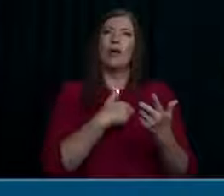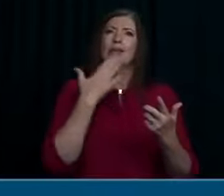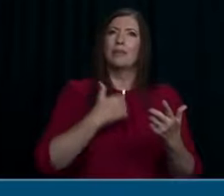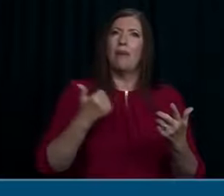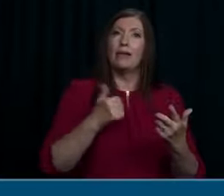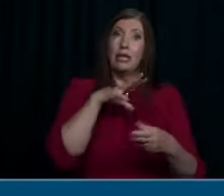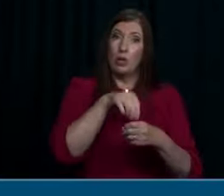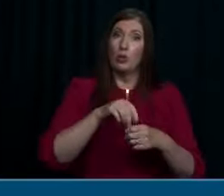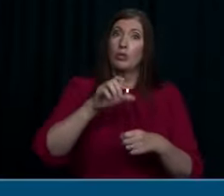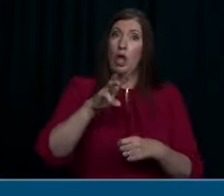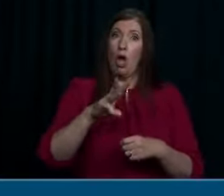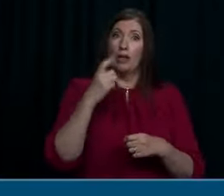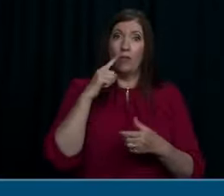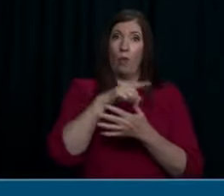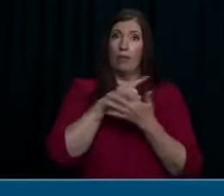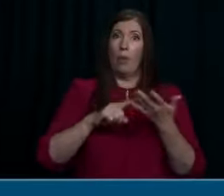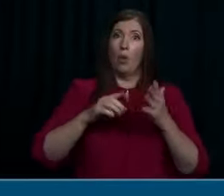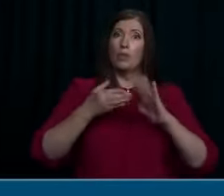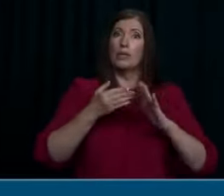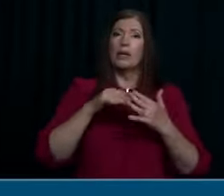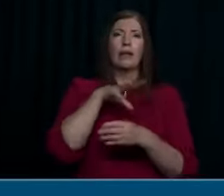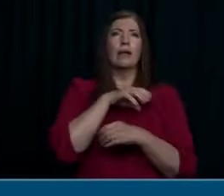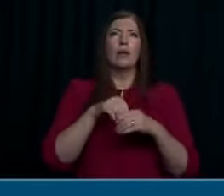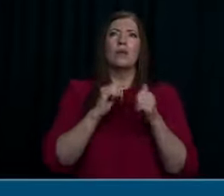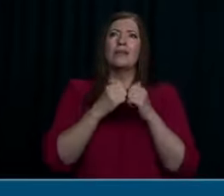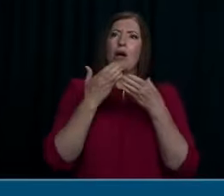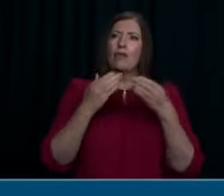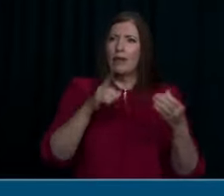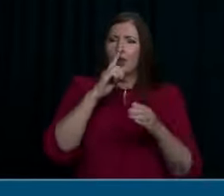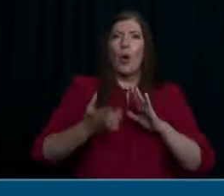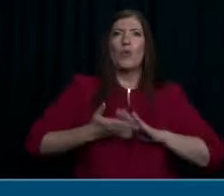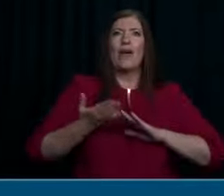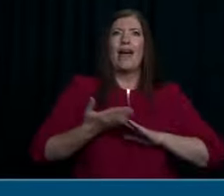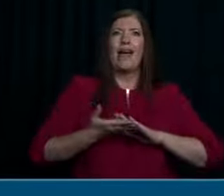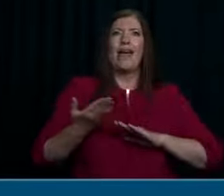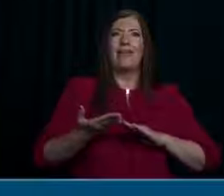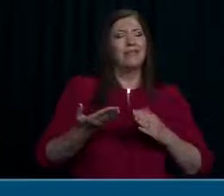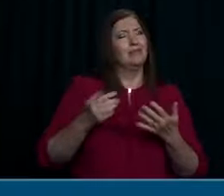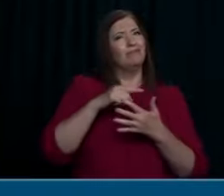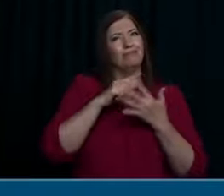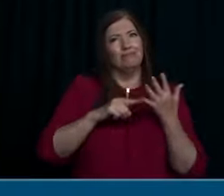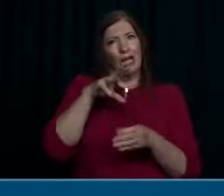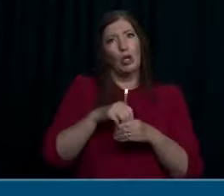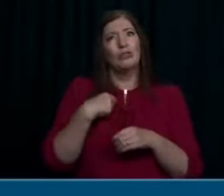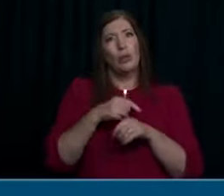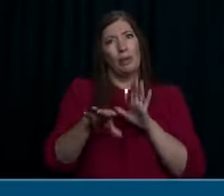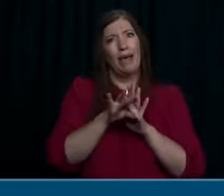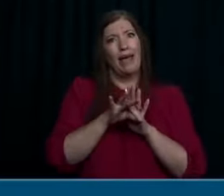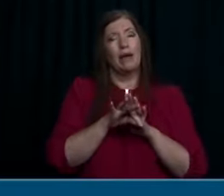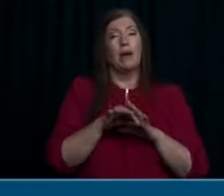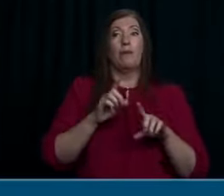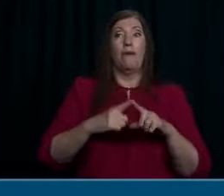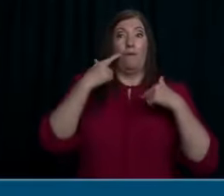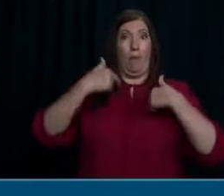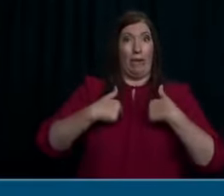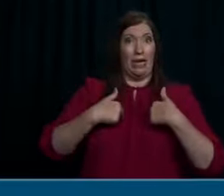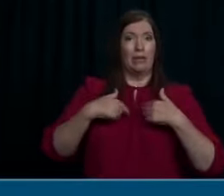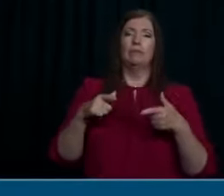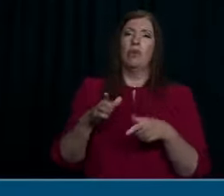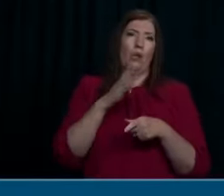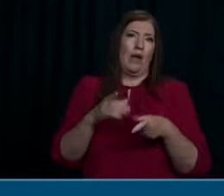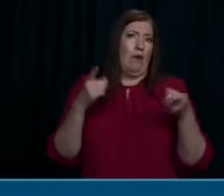includes the laws for those cities, and that includes how things are ran and so on and so forth. So this in particular one, for me, it would never